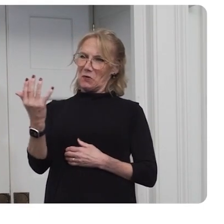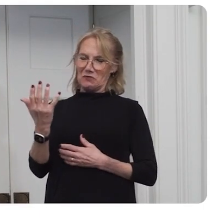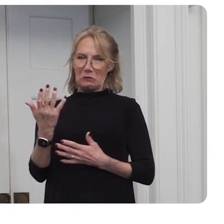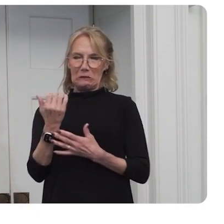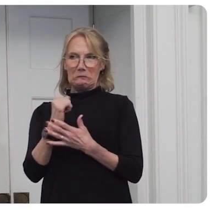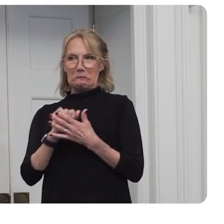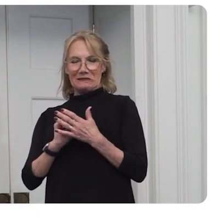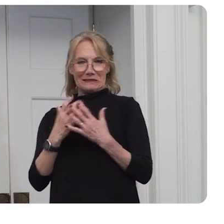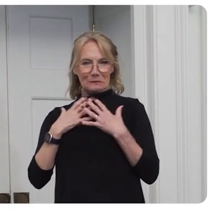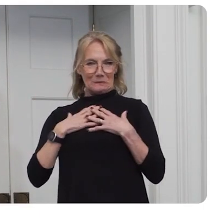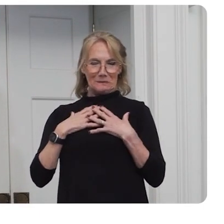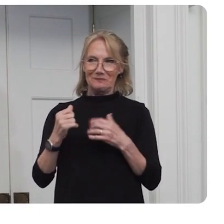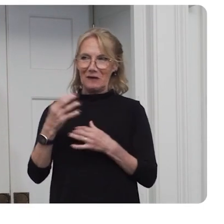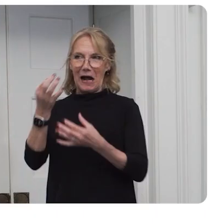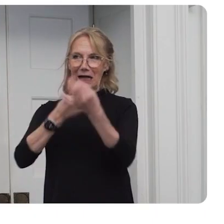of like